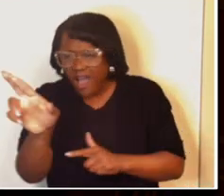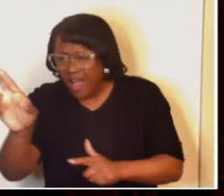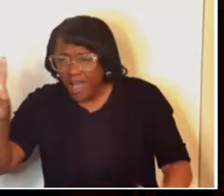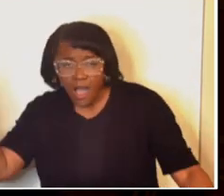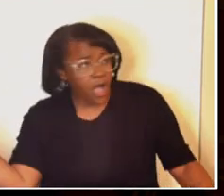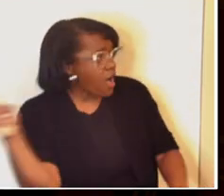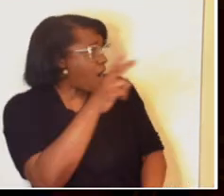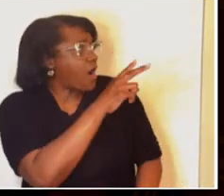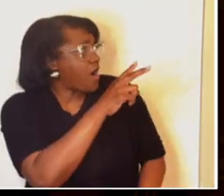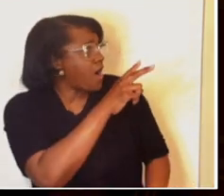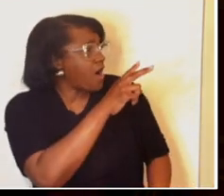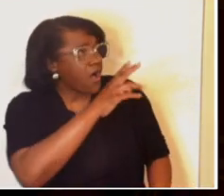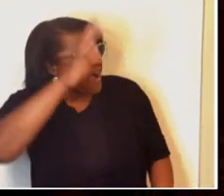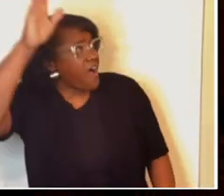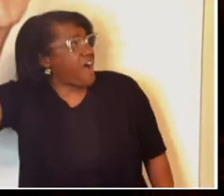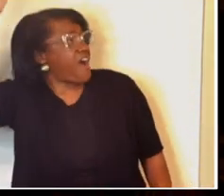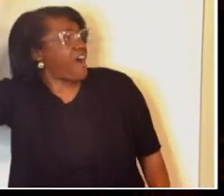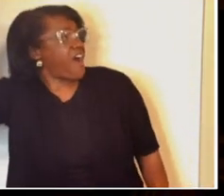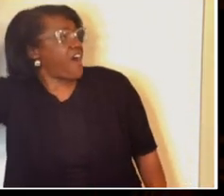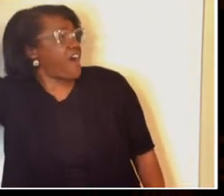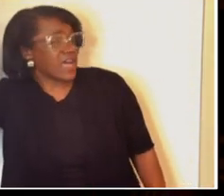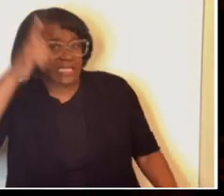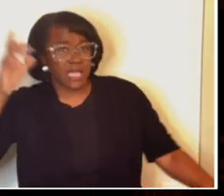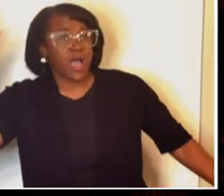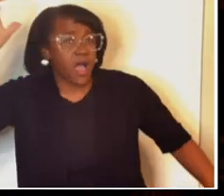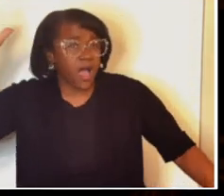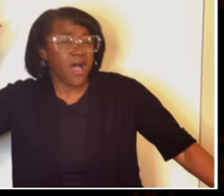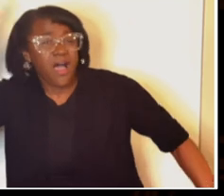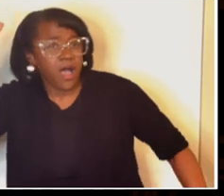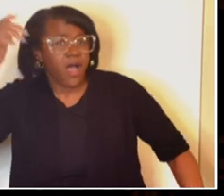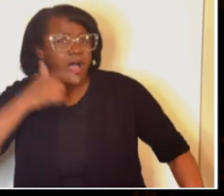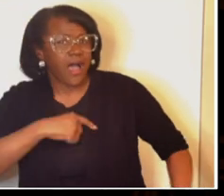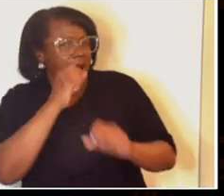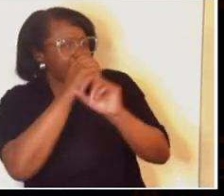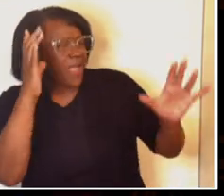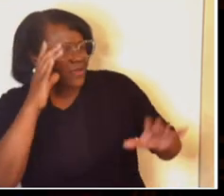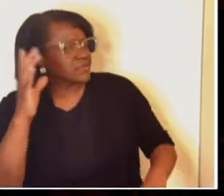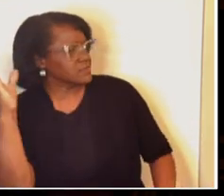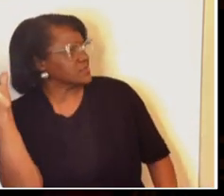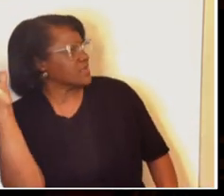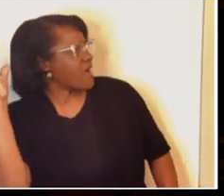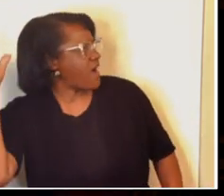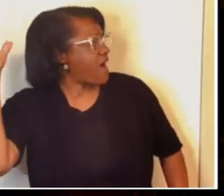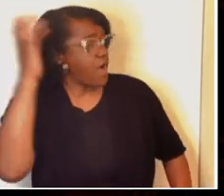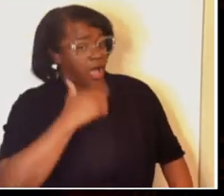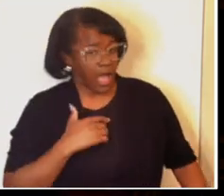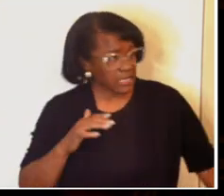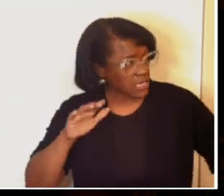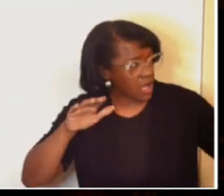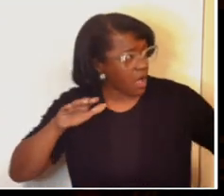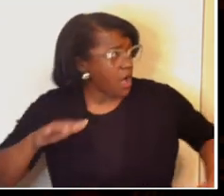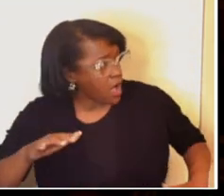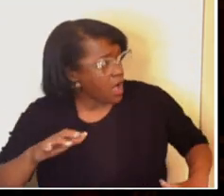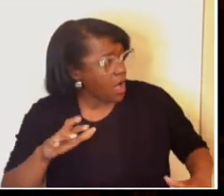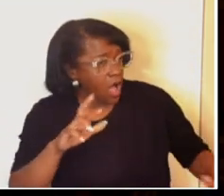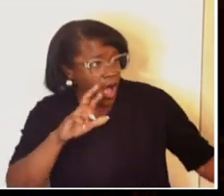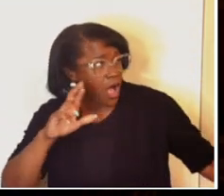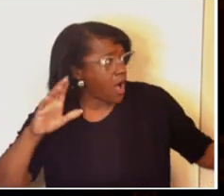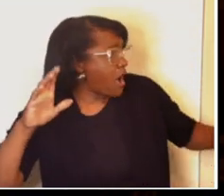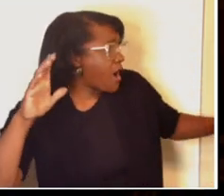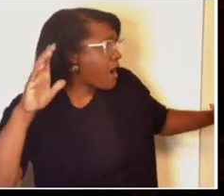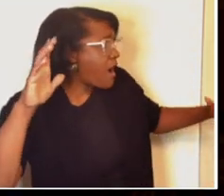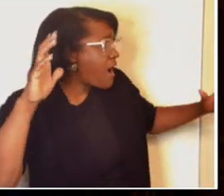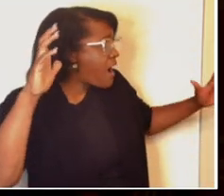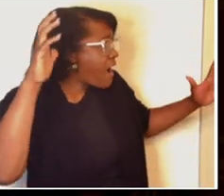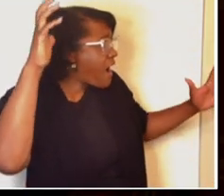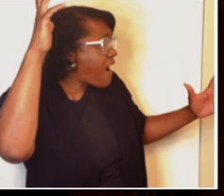my hand as he fakes. I imagine my opponent bite. I plant my right foot down, breaking over my left shoulder. I raise my hand